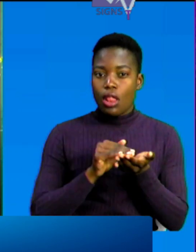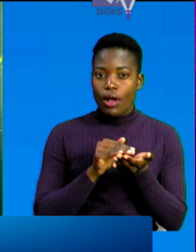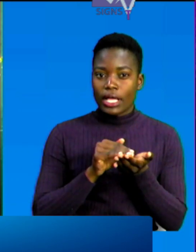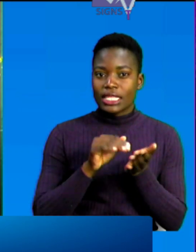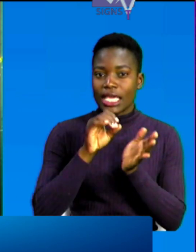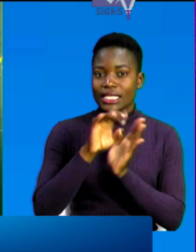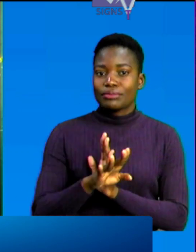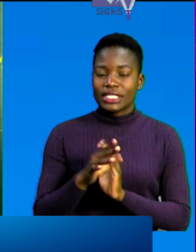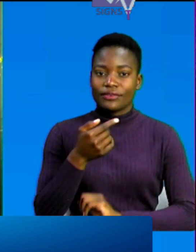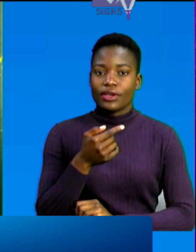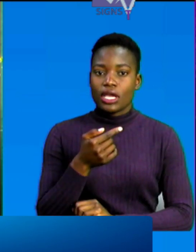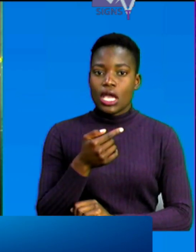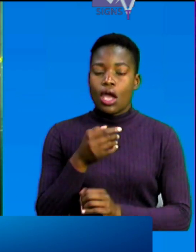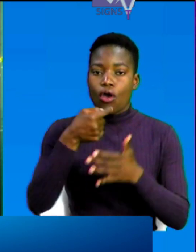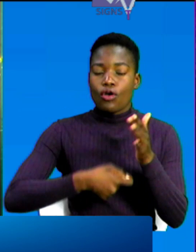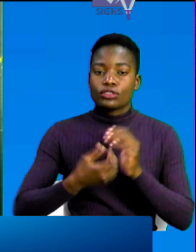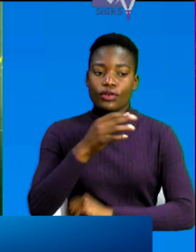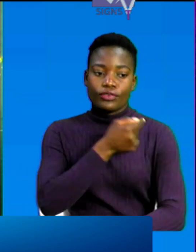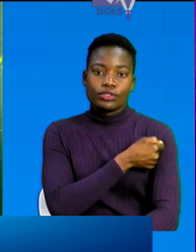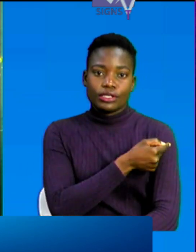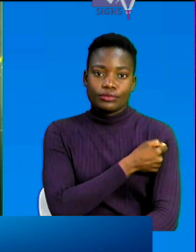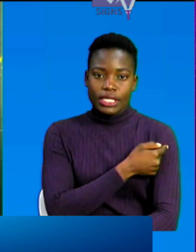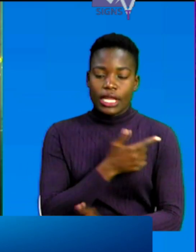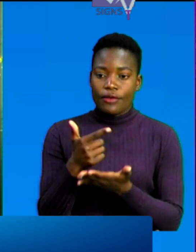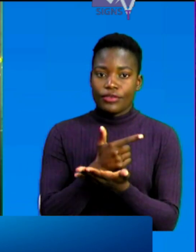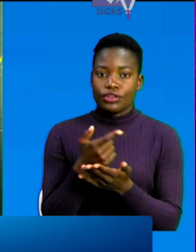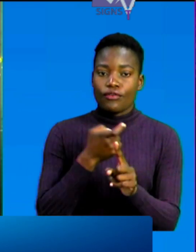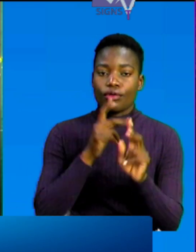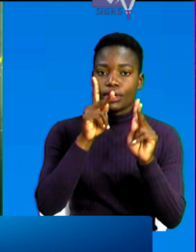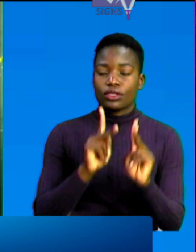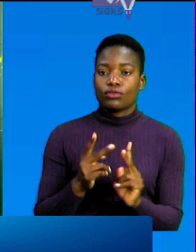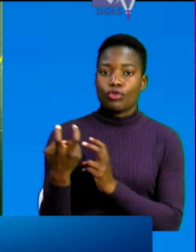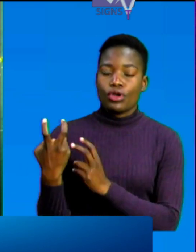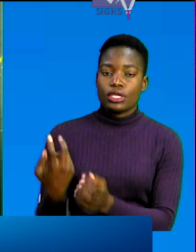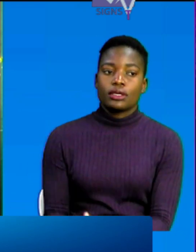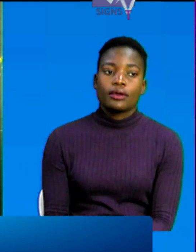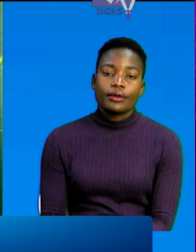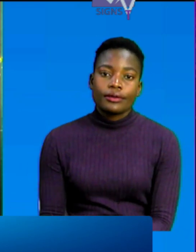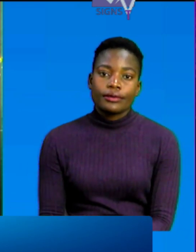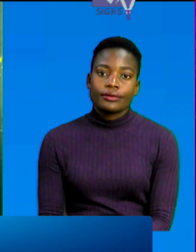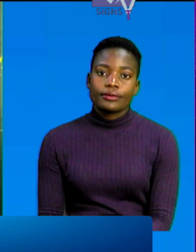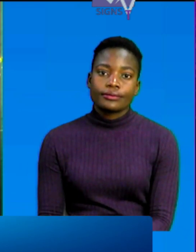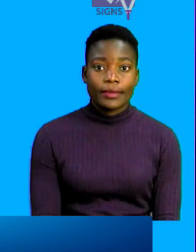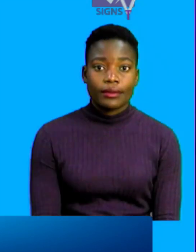of the treatment. Here are the sound bites from Kisumu.